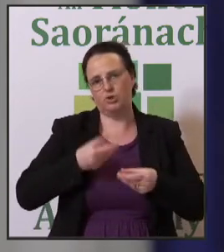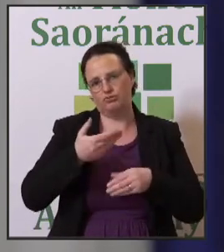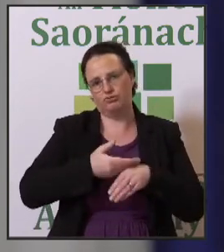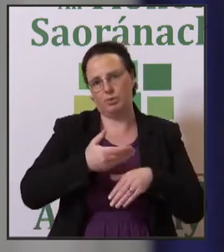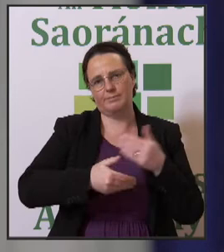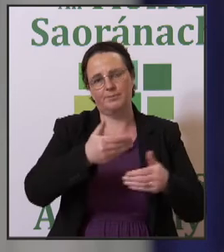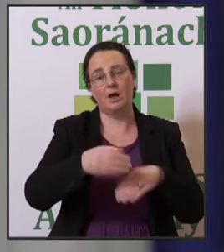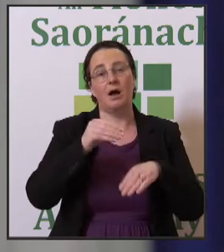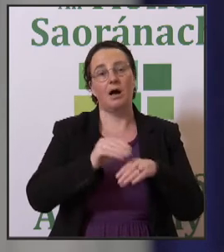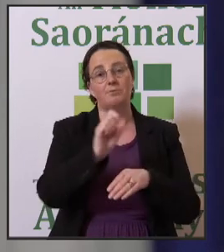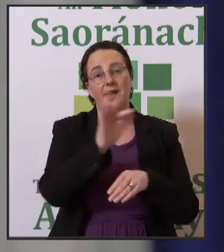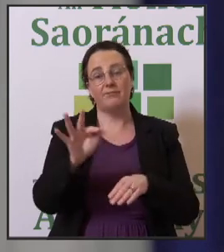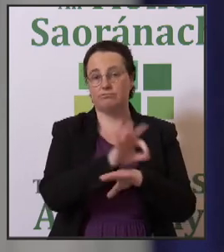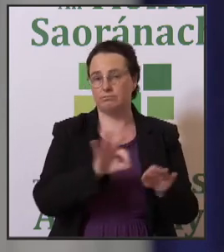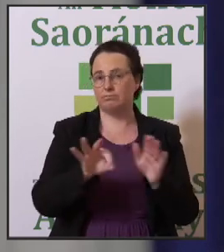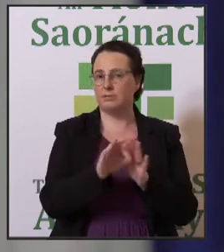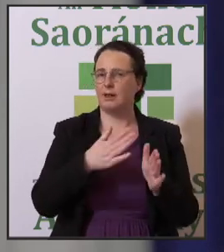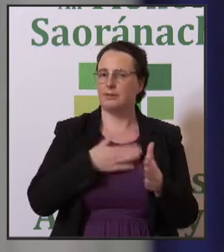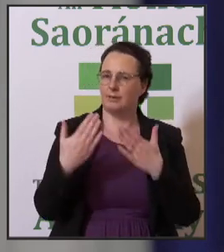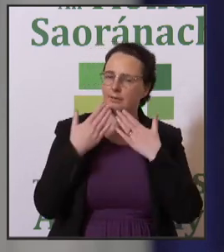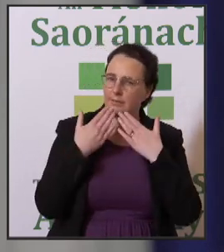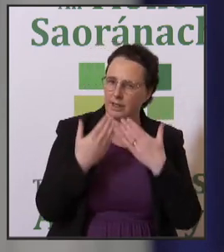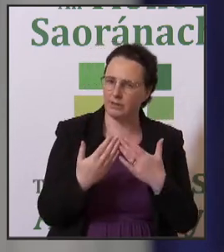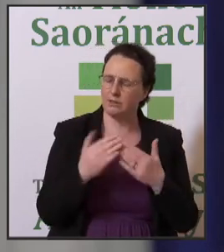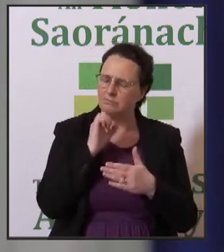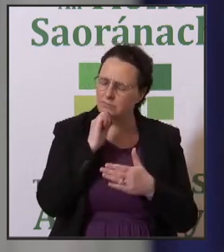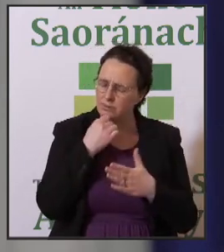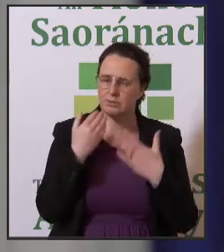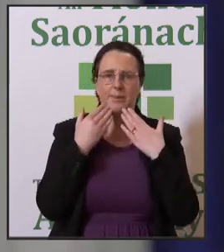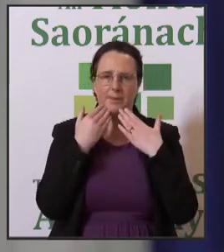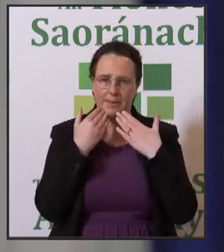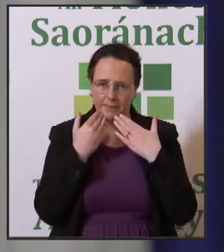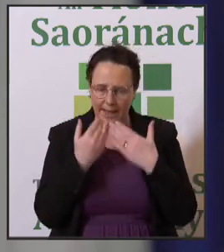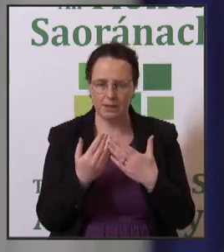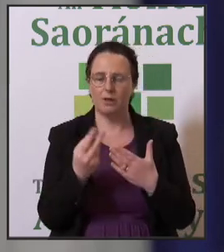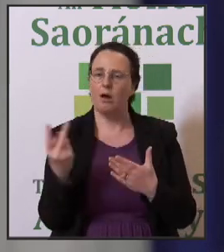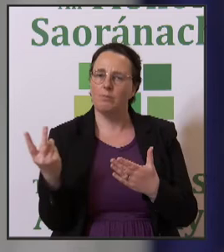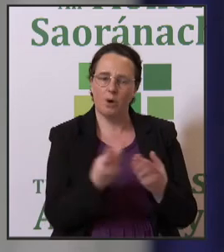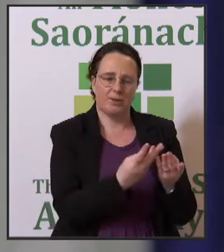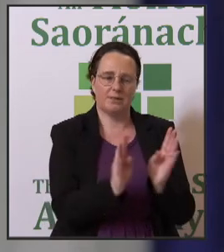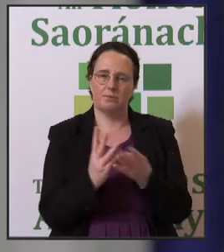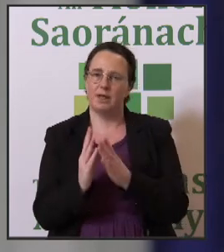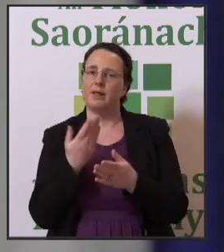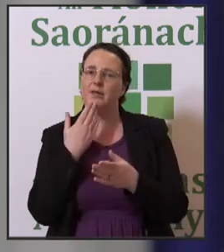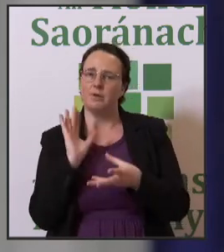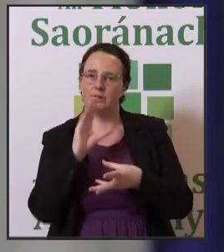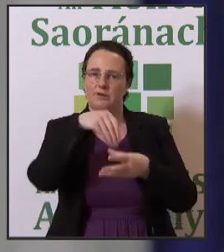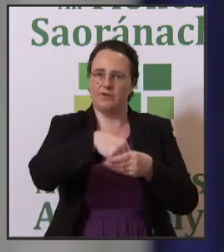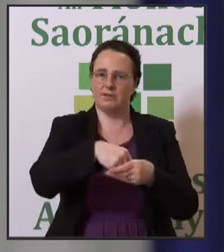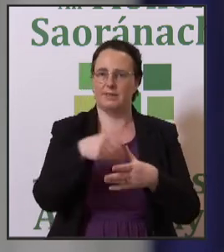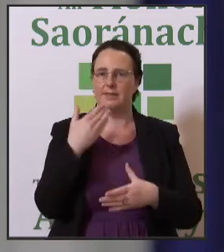on behalf of the government, I would like to thank you most sincerely for your participation. Gurv Mila Mahagiv